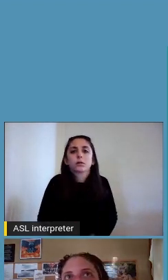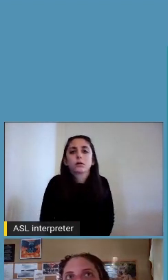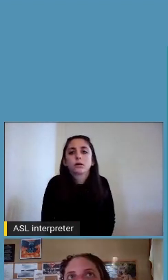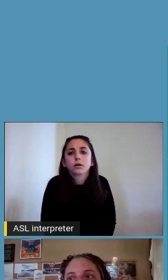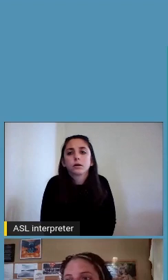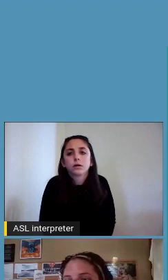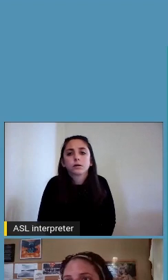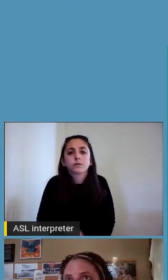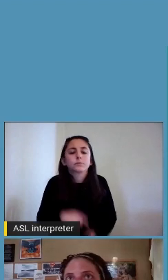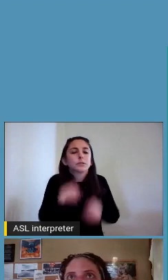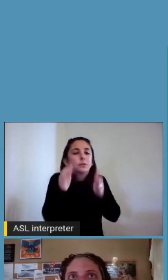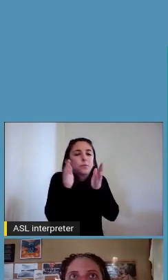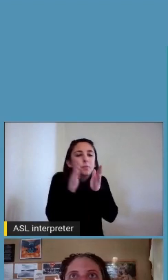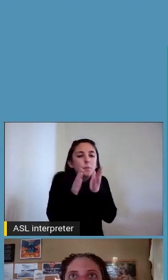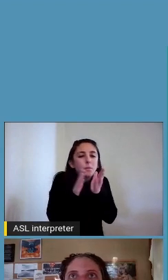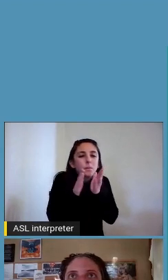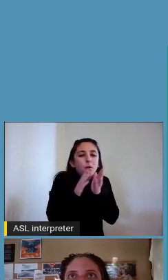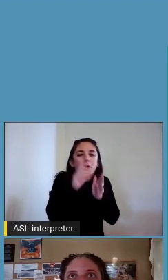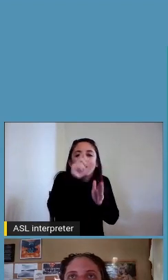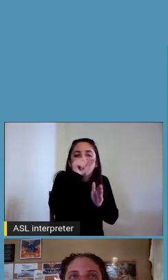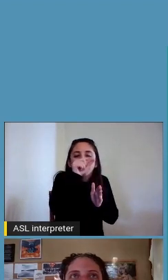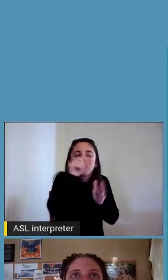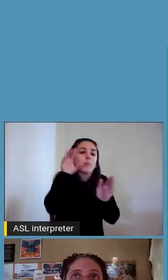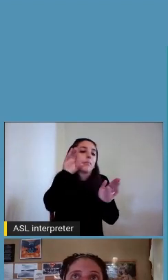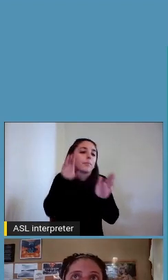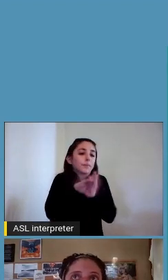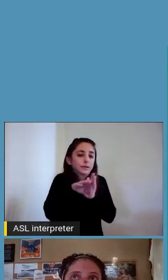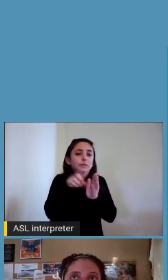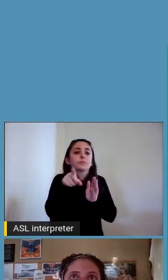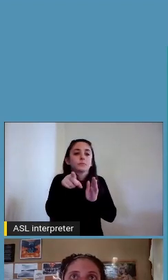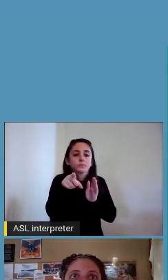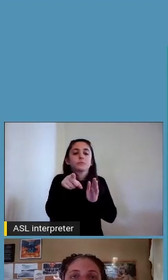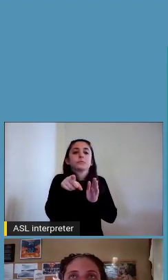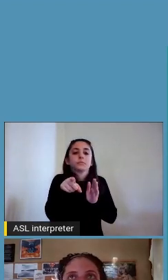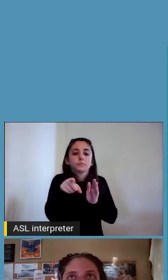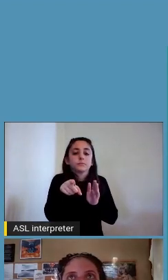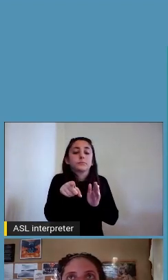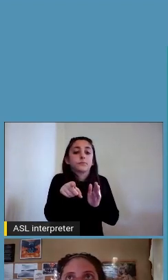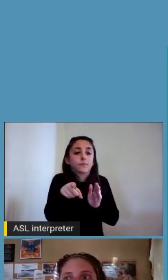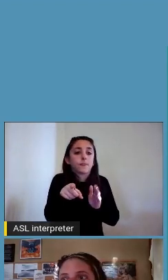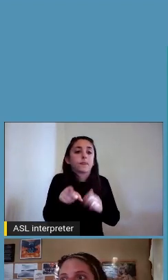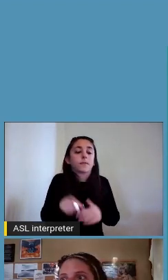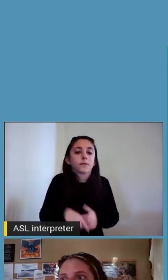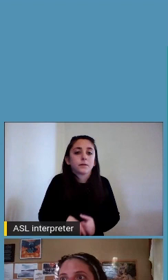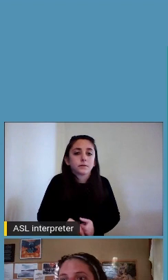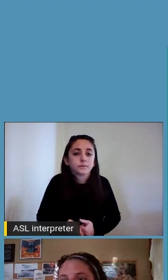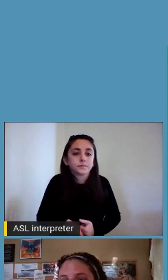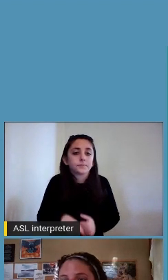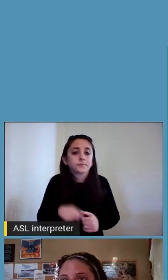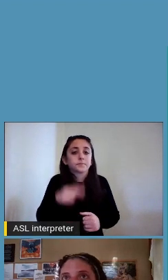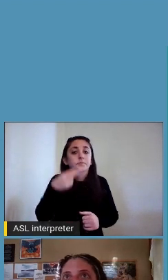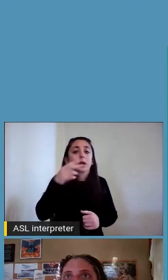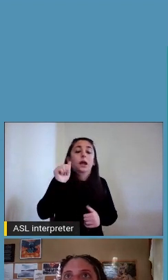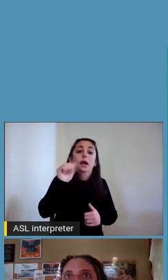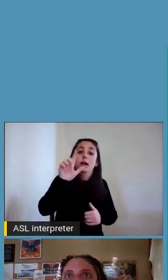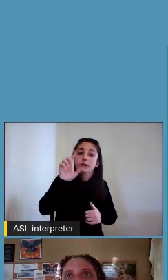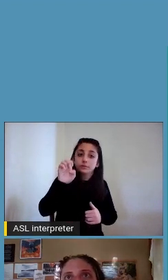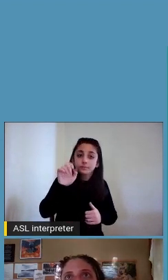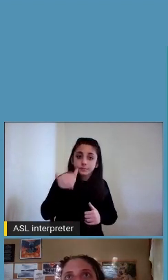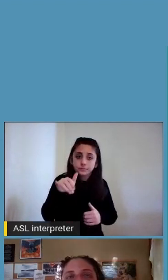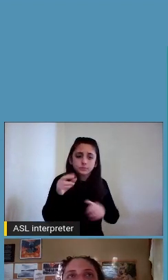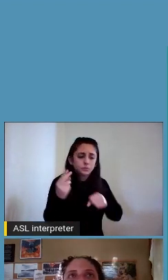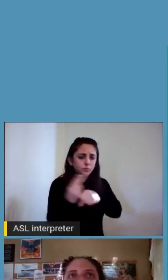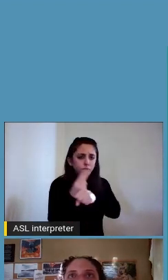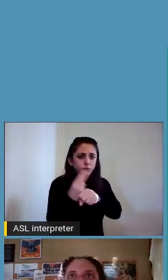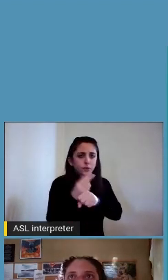raptor. And this is a blog repost. So Haley, our naturalist, created it using an iPhone